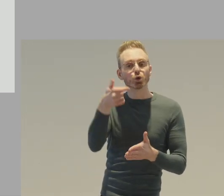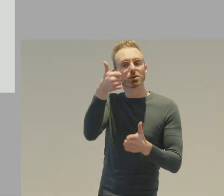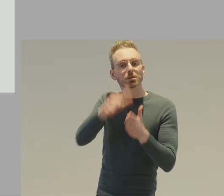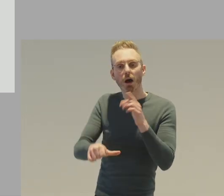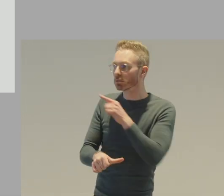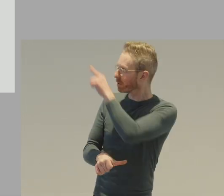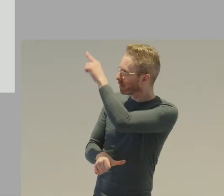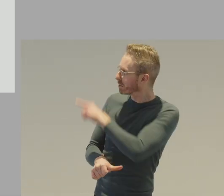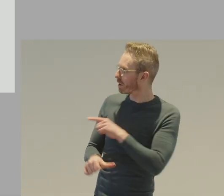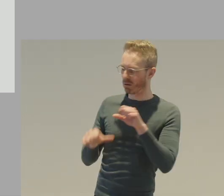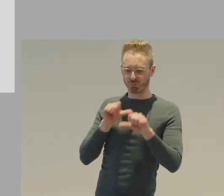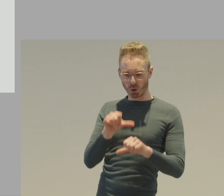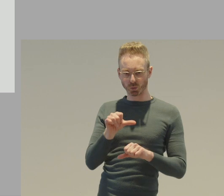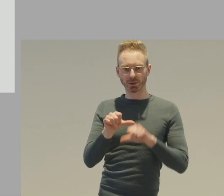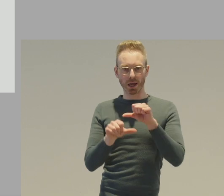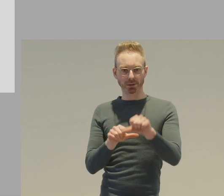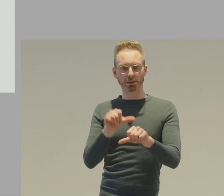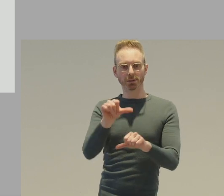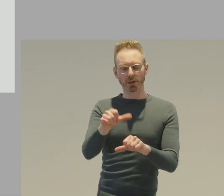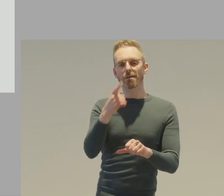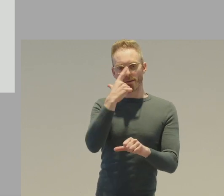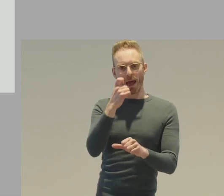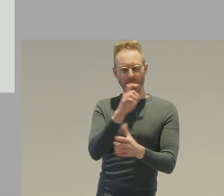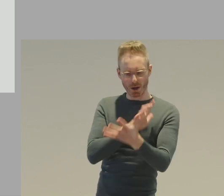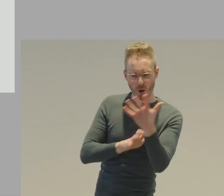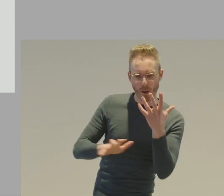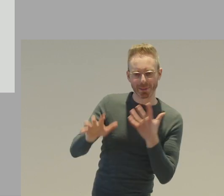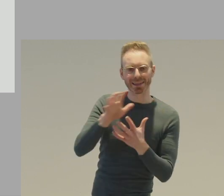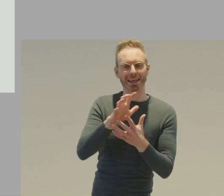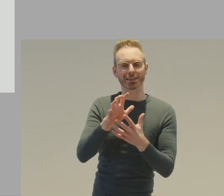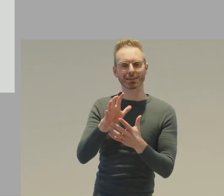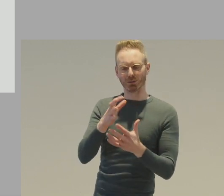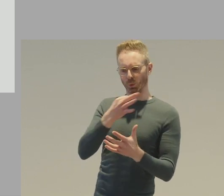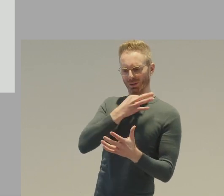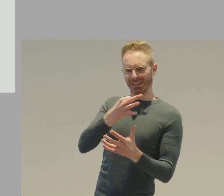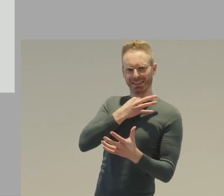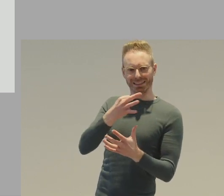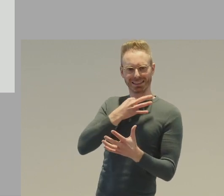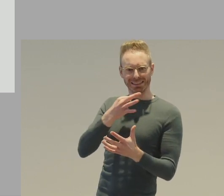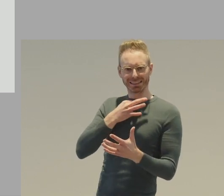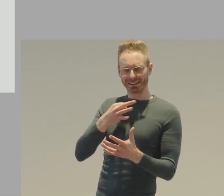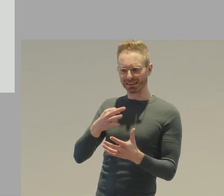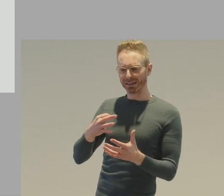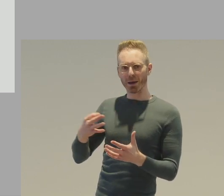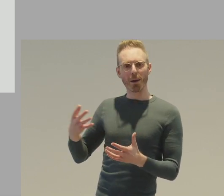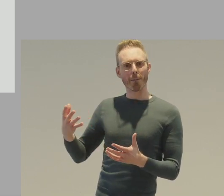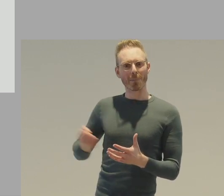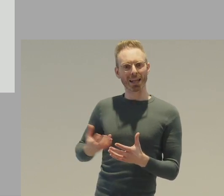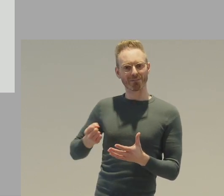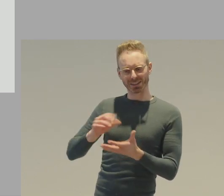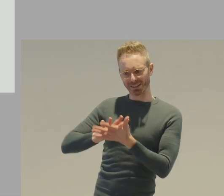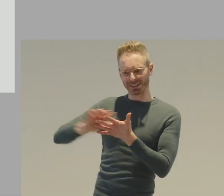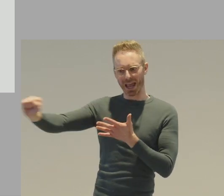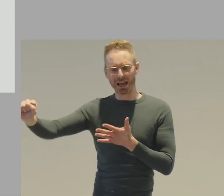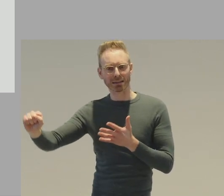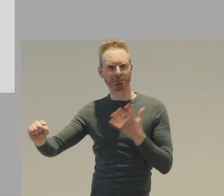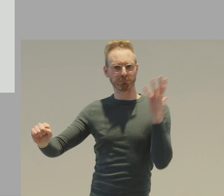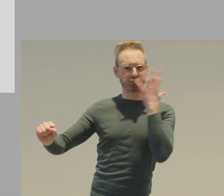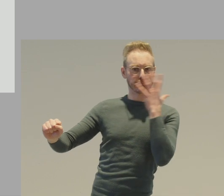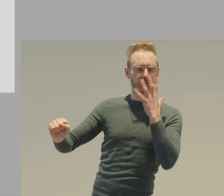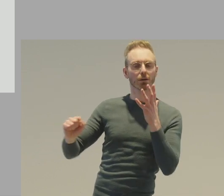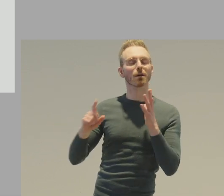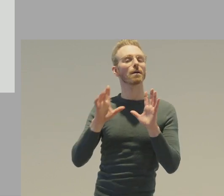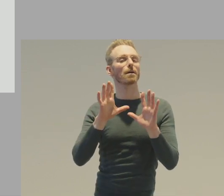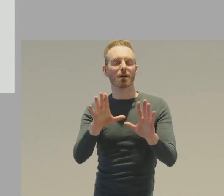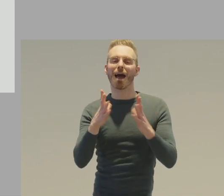want to mess this up. If I mess this up, somebody might lose their benefits. I'm just not going to go forward with it. Actually, there's a lot of information out there.